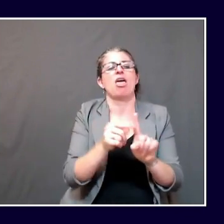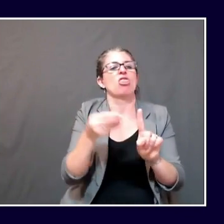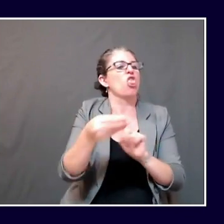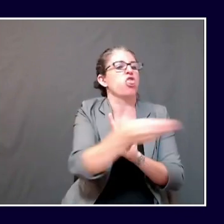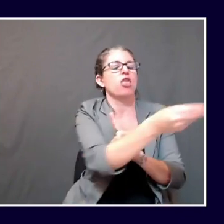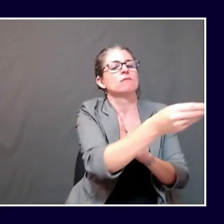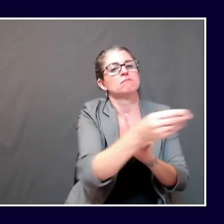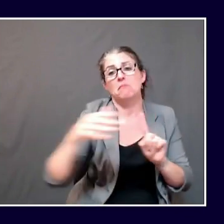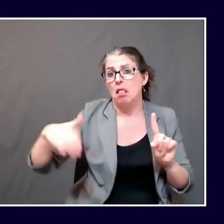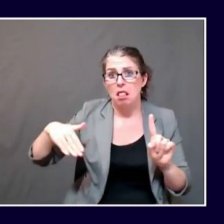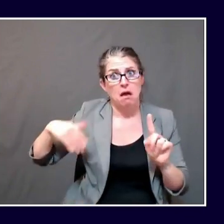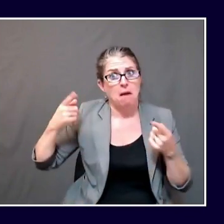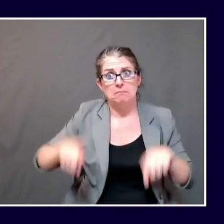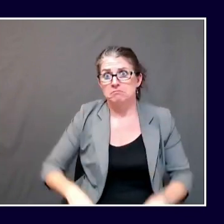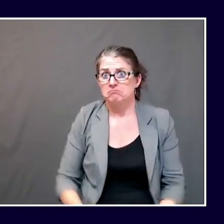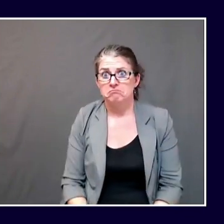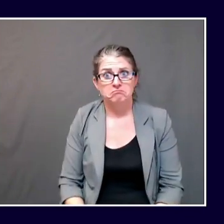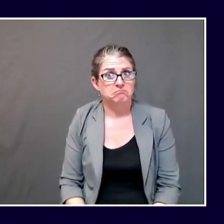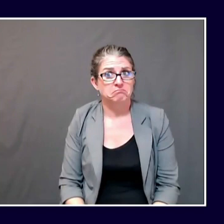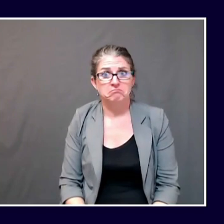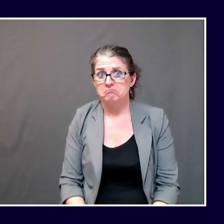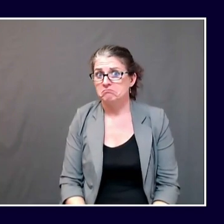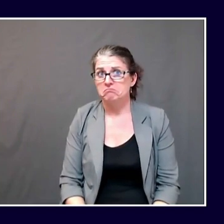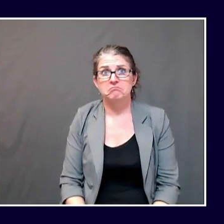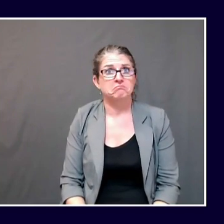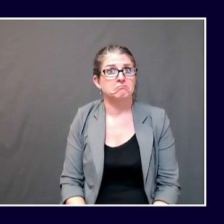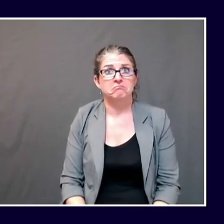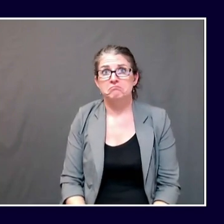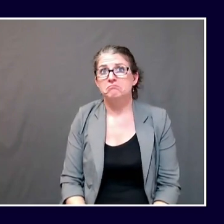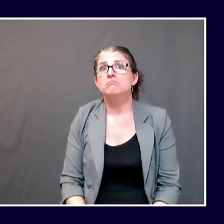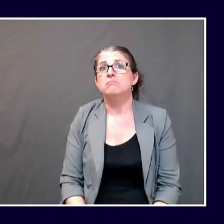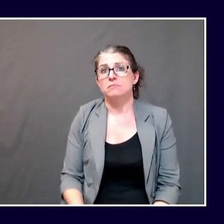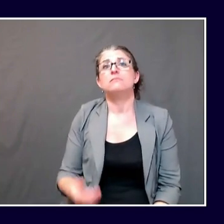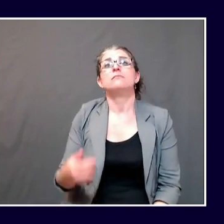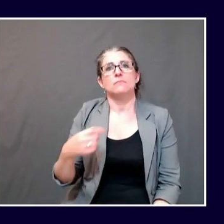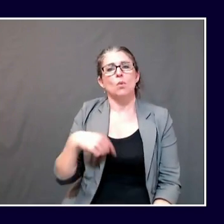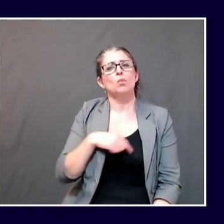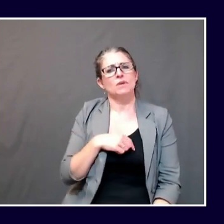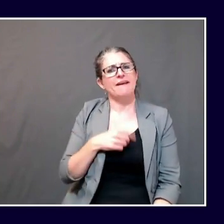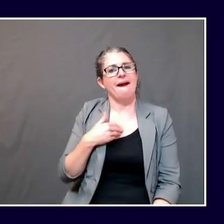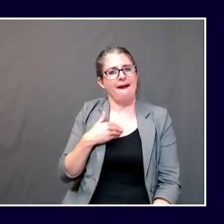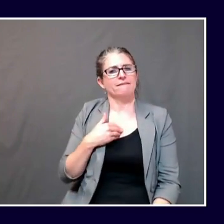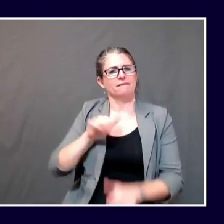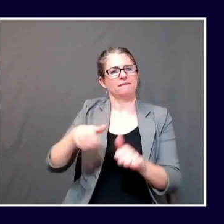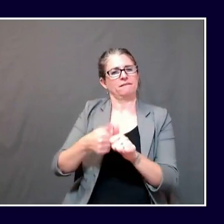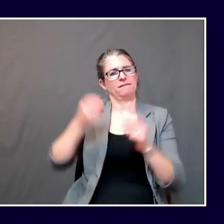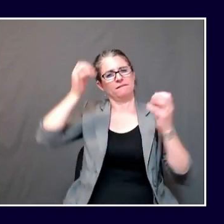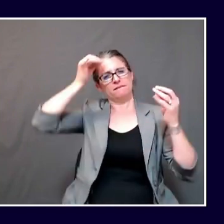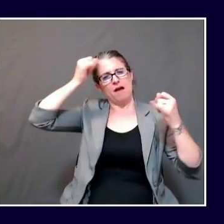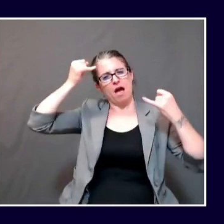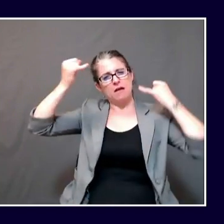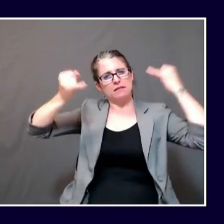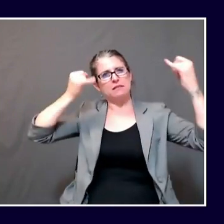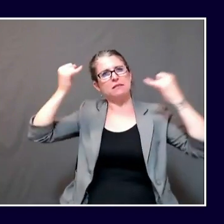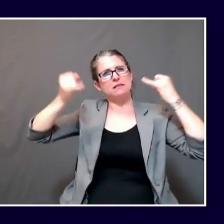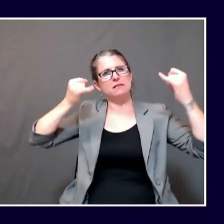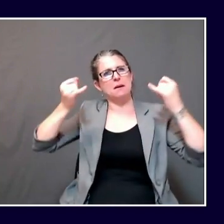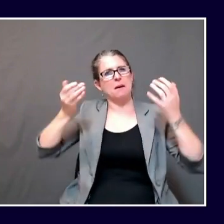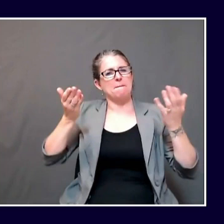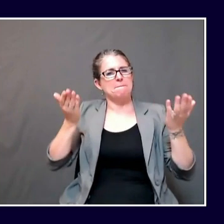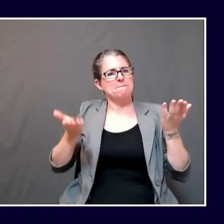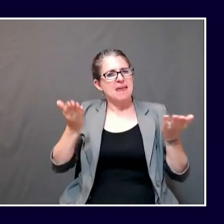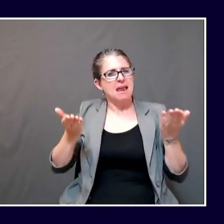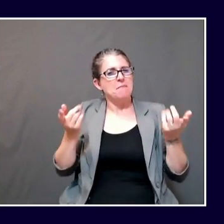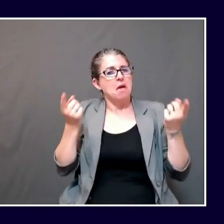that Labor Day activities played a role in the increase that we saw over the last 2 weeks, but as a